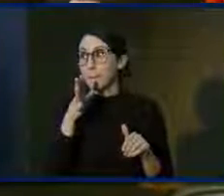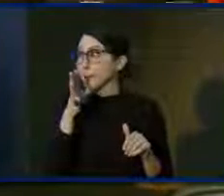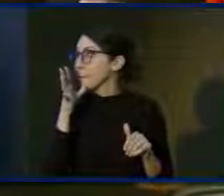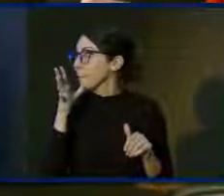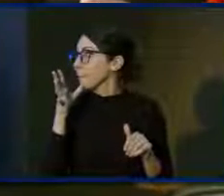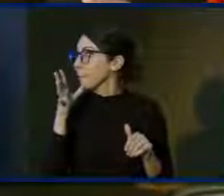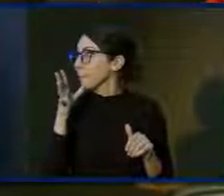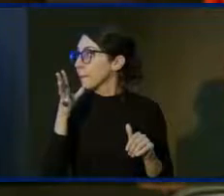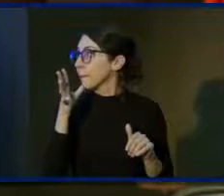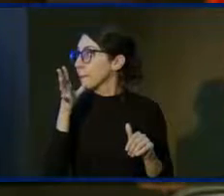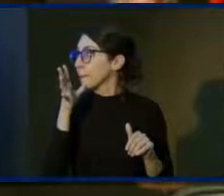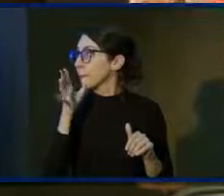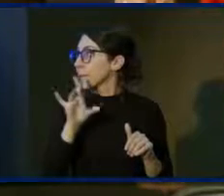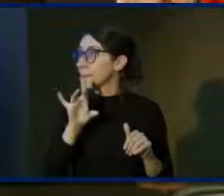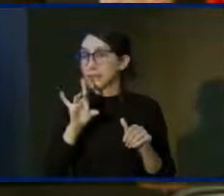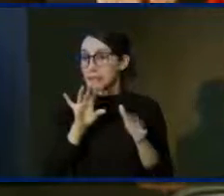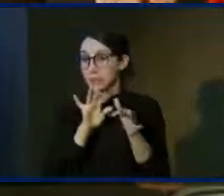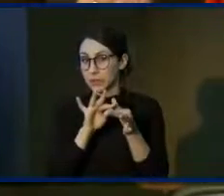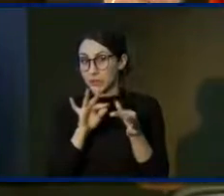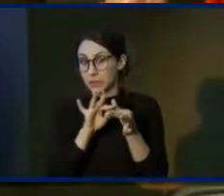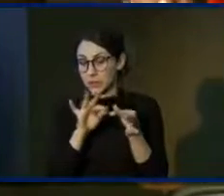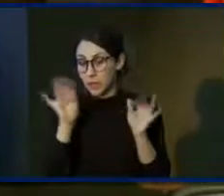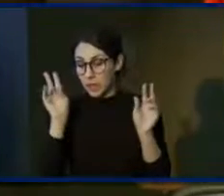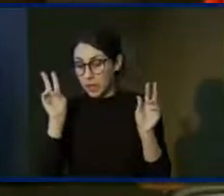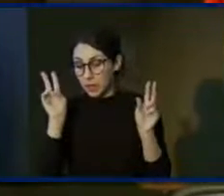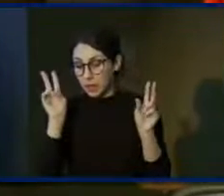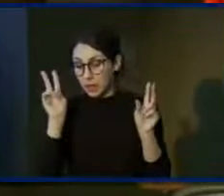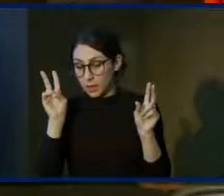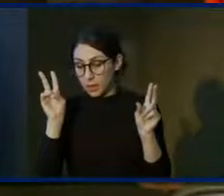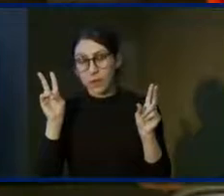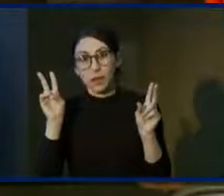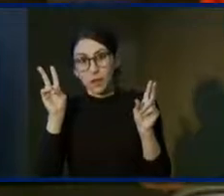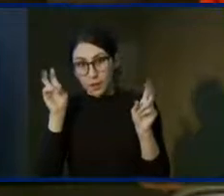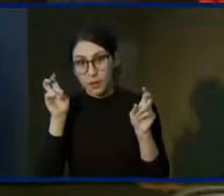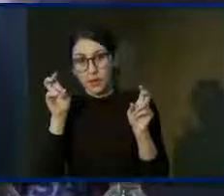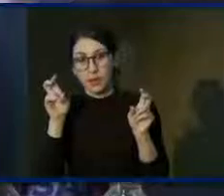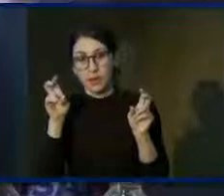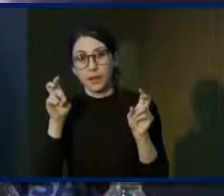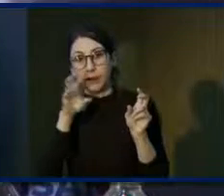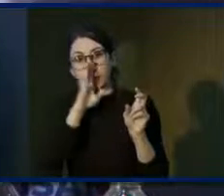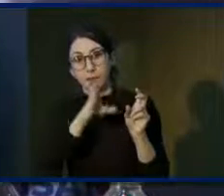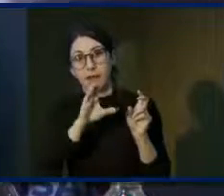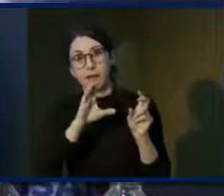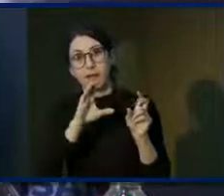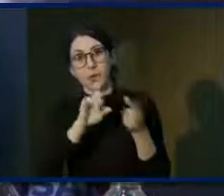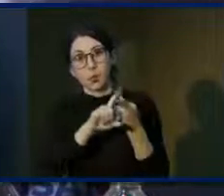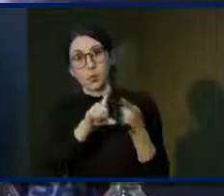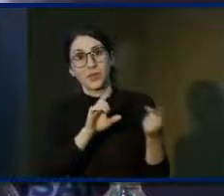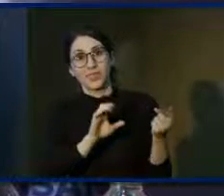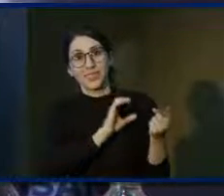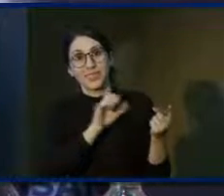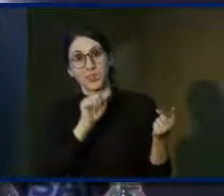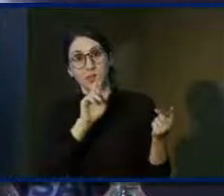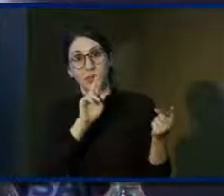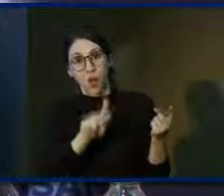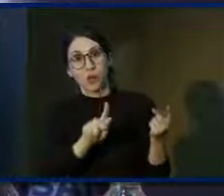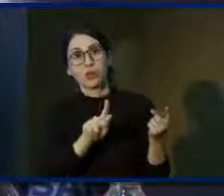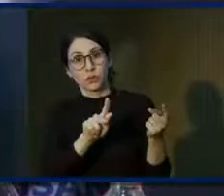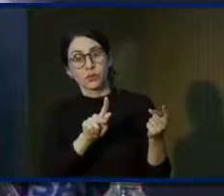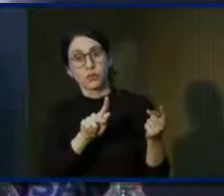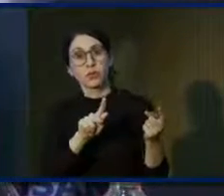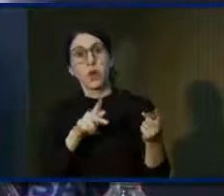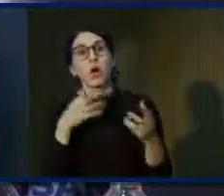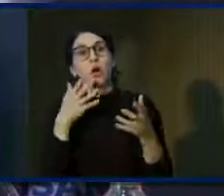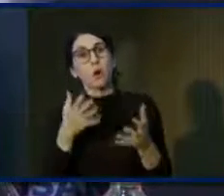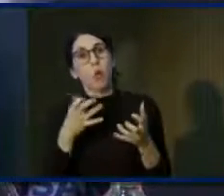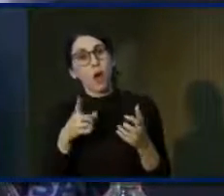sold poll tax to citizens there in Little Rock so that they would have that right to vote. So I grew up